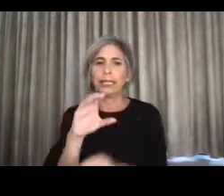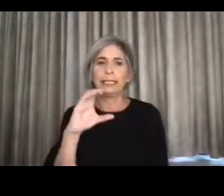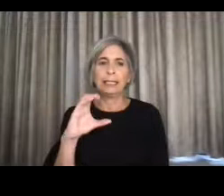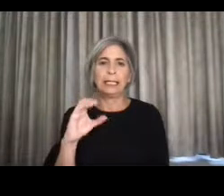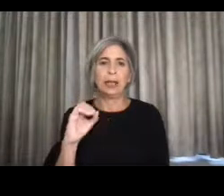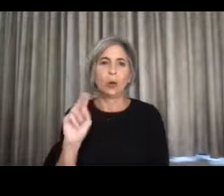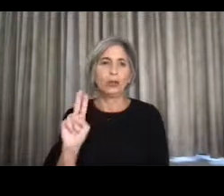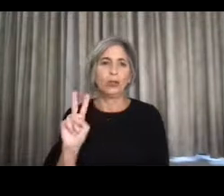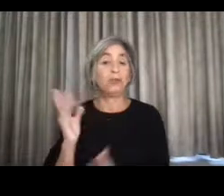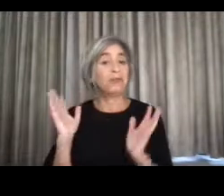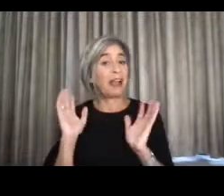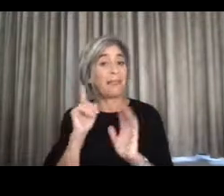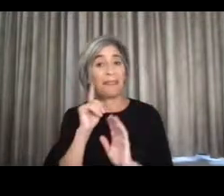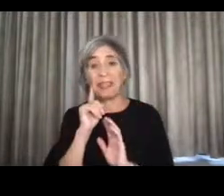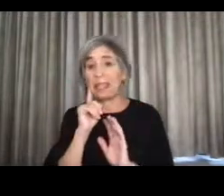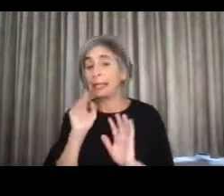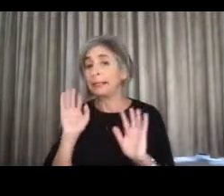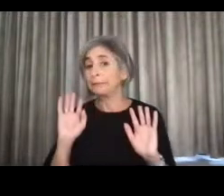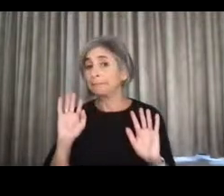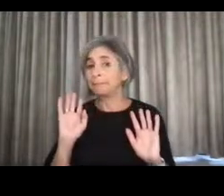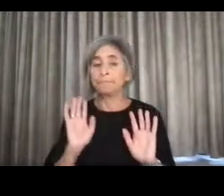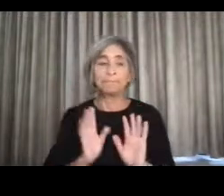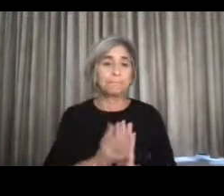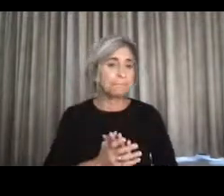Other than that, I think I've